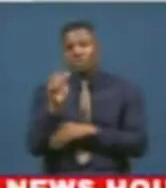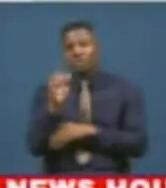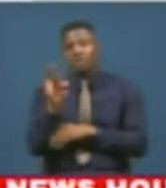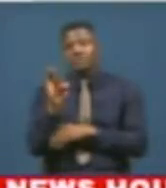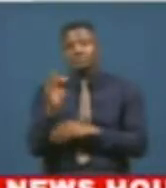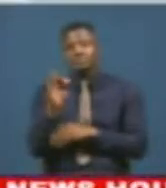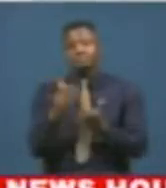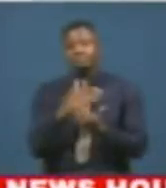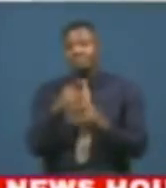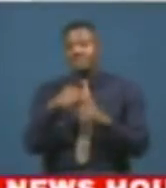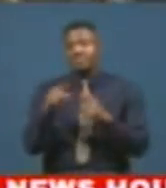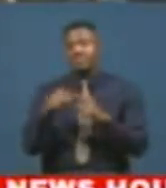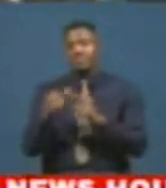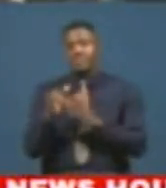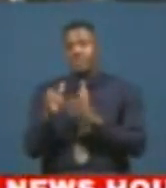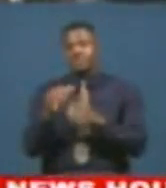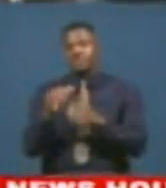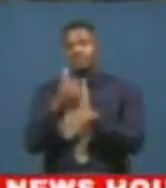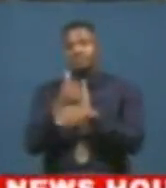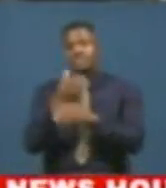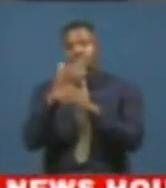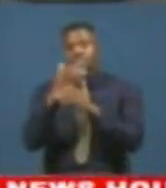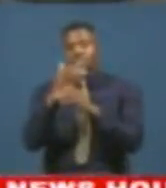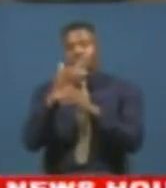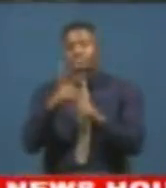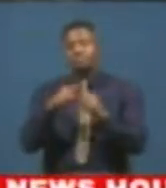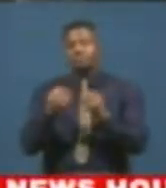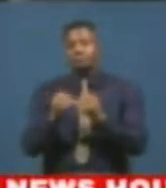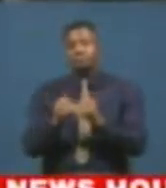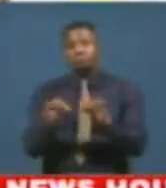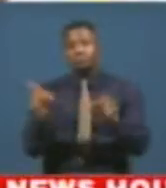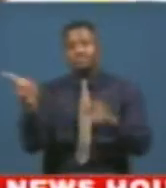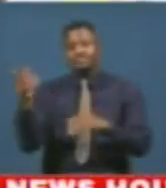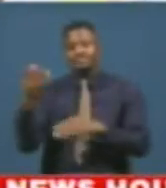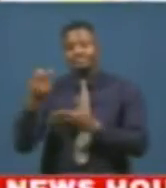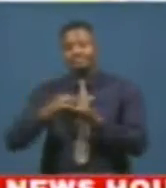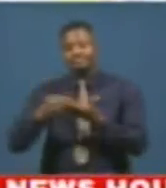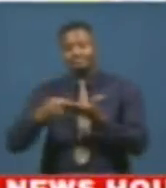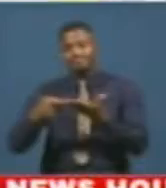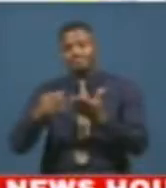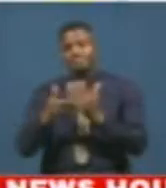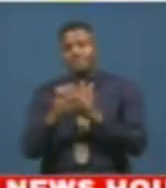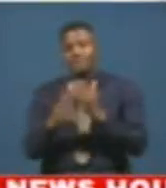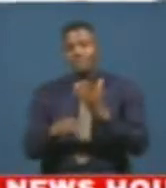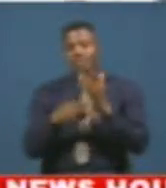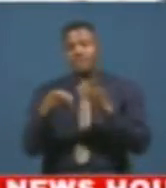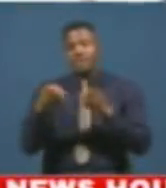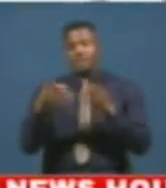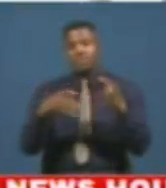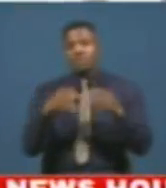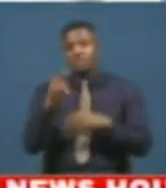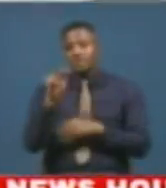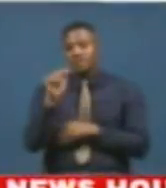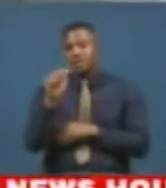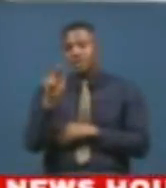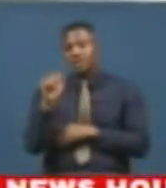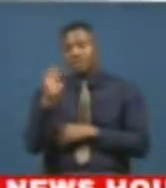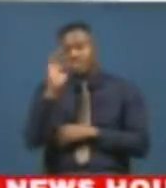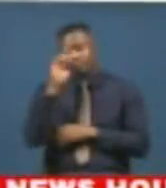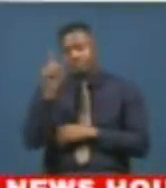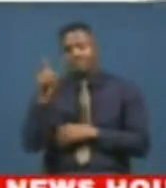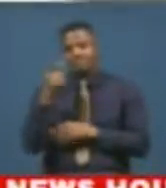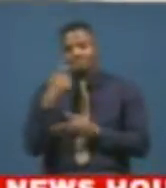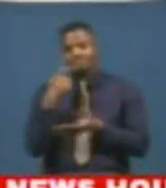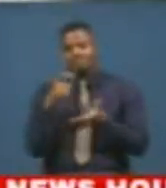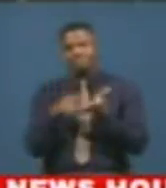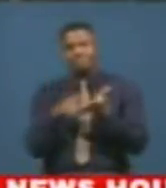measures instituted to curb further spread. In the statement signed by its Executive Director Nana Yawakwada, the Bureau called for